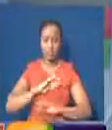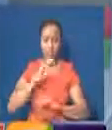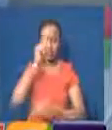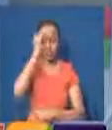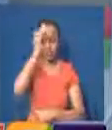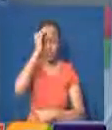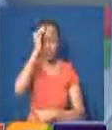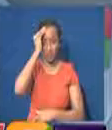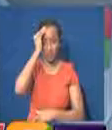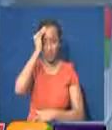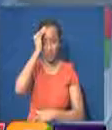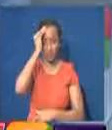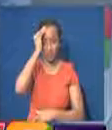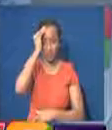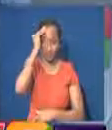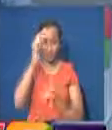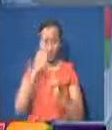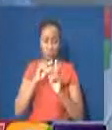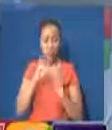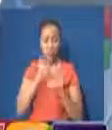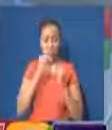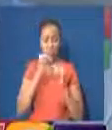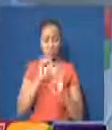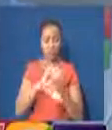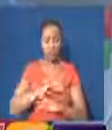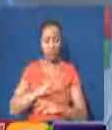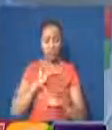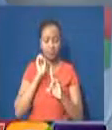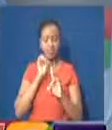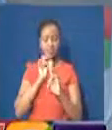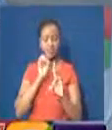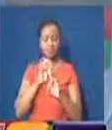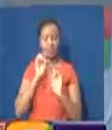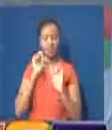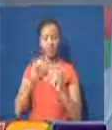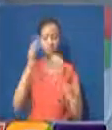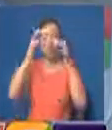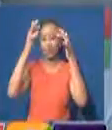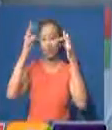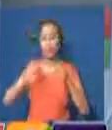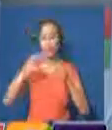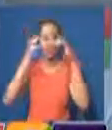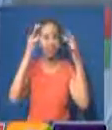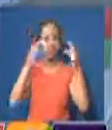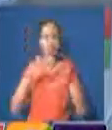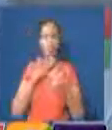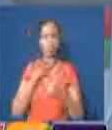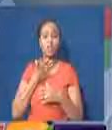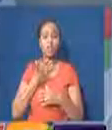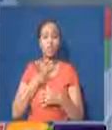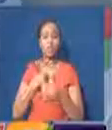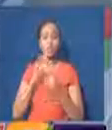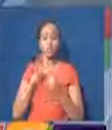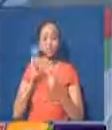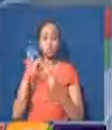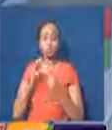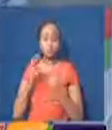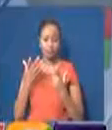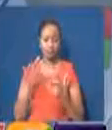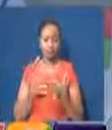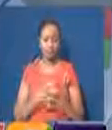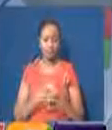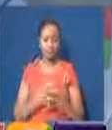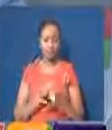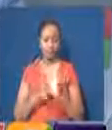to choose the specific pathways they want to go to. Let me give you a small example.